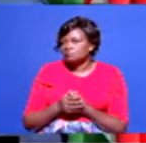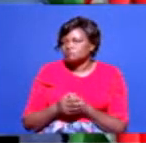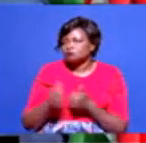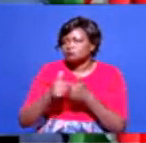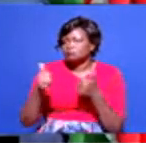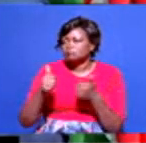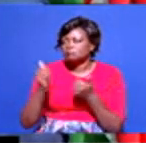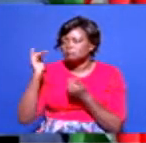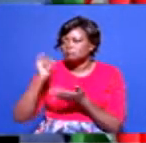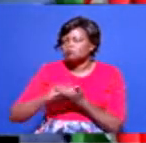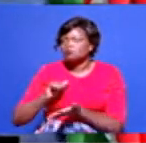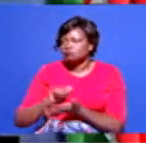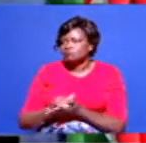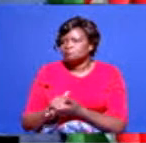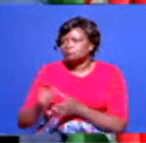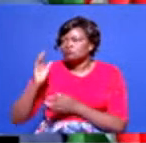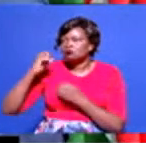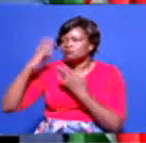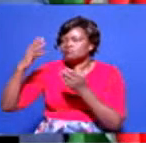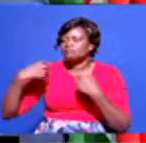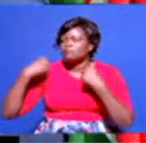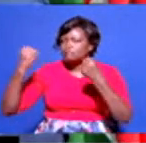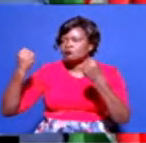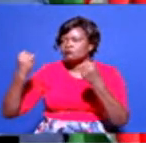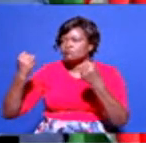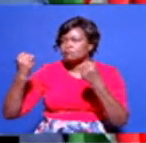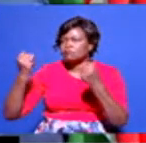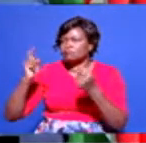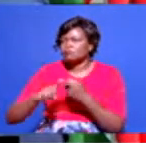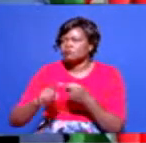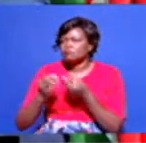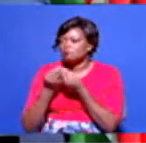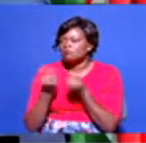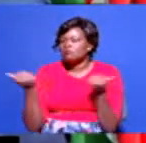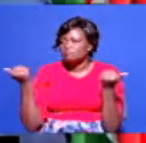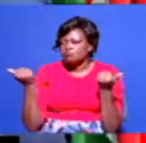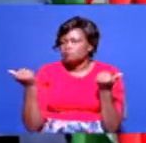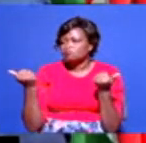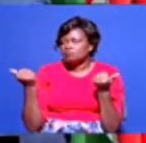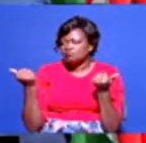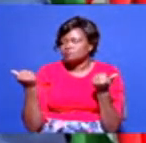hope that God gives them strength to overcome this very sad period.